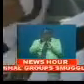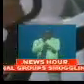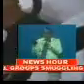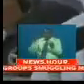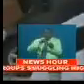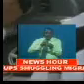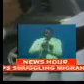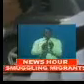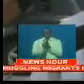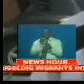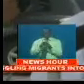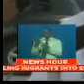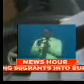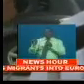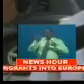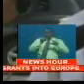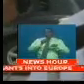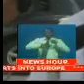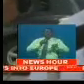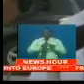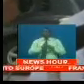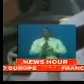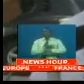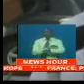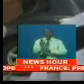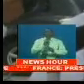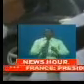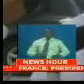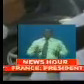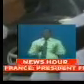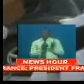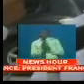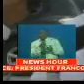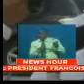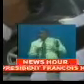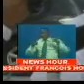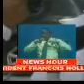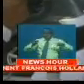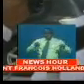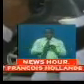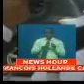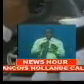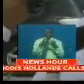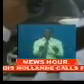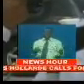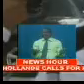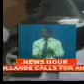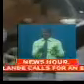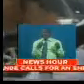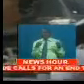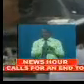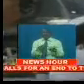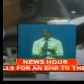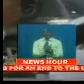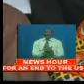shared laboratory facility as his contribution towards improving people's lives through research and finding solutions to the many challenges